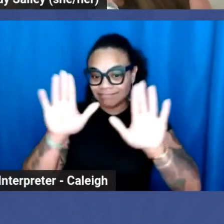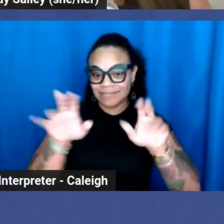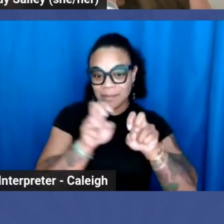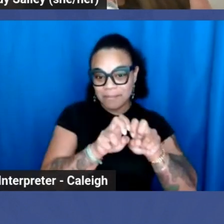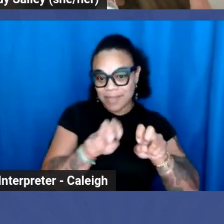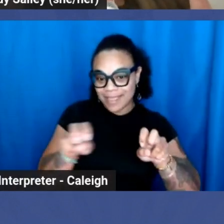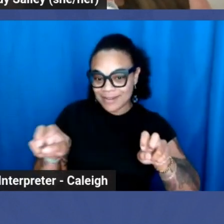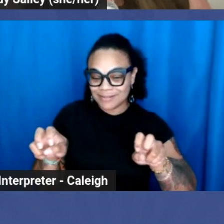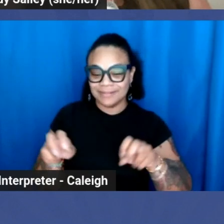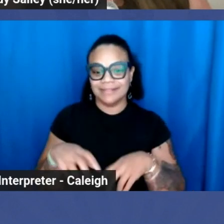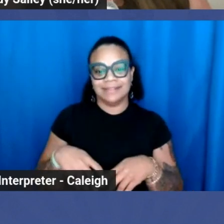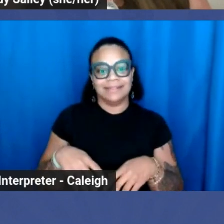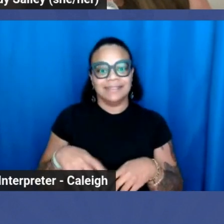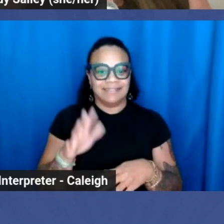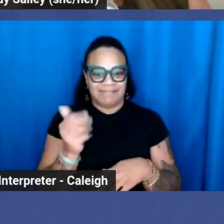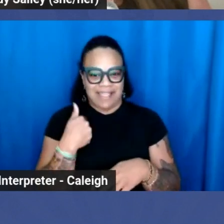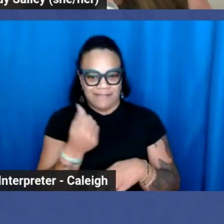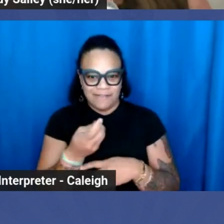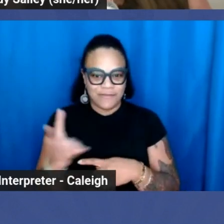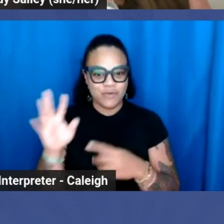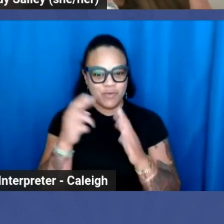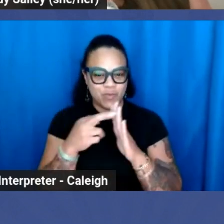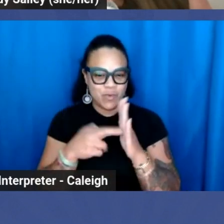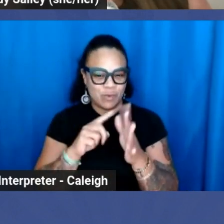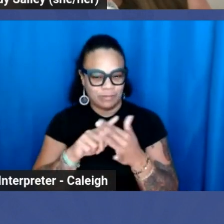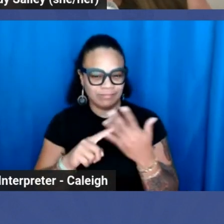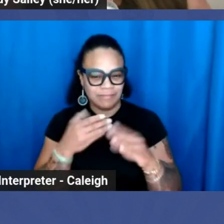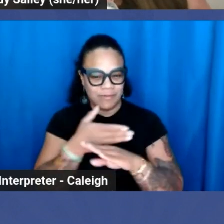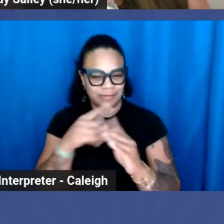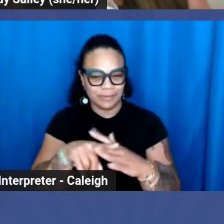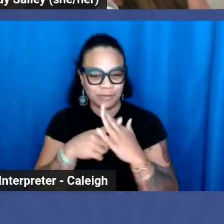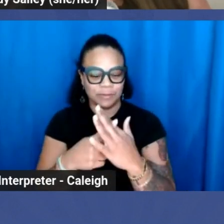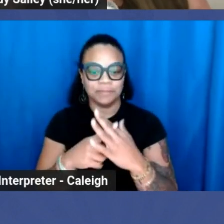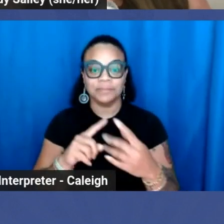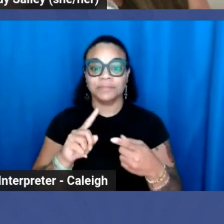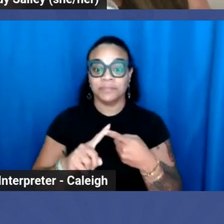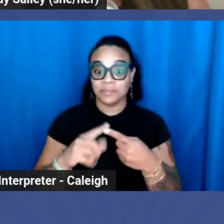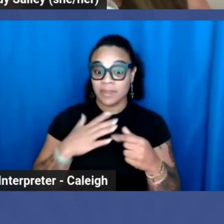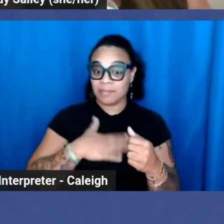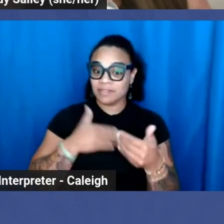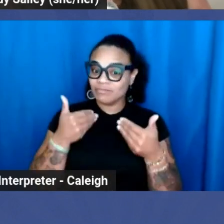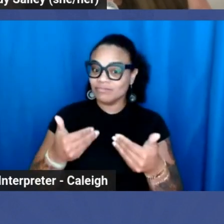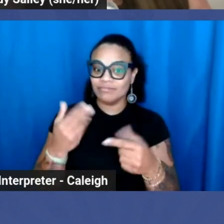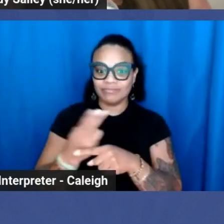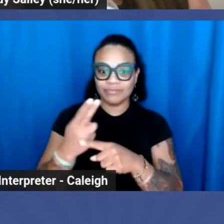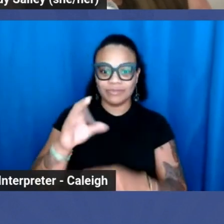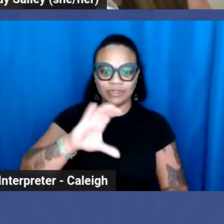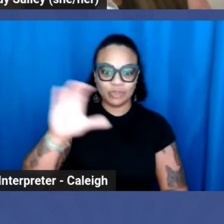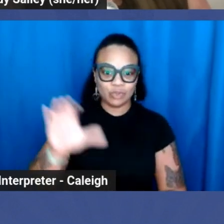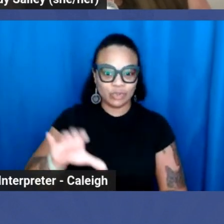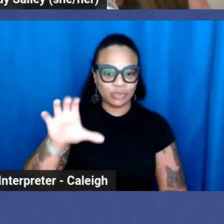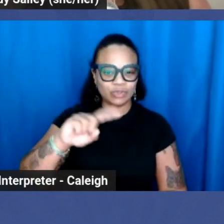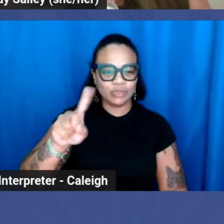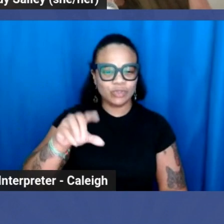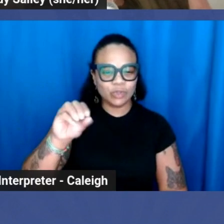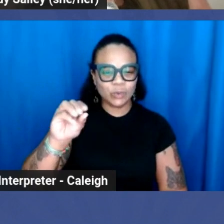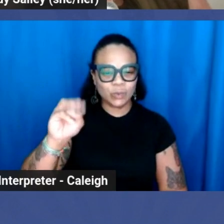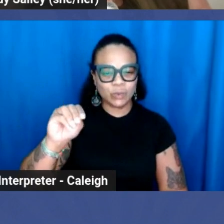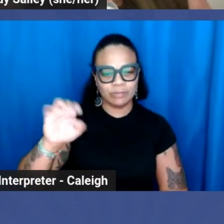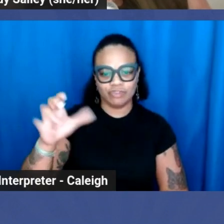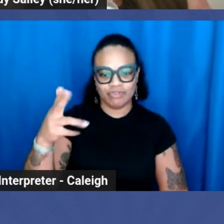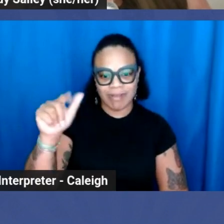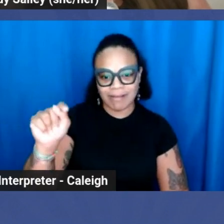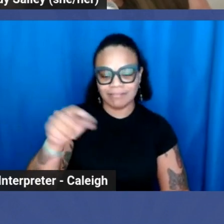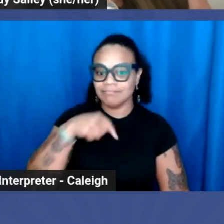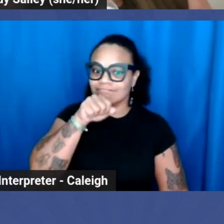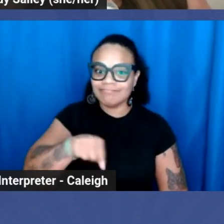panelists, few housekeeping rules. Please feel free to make use of that Zoom chat. Would love to hear your feedback or